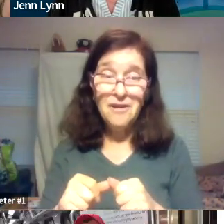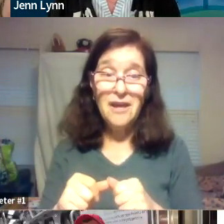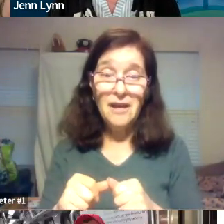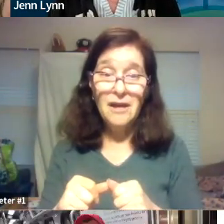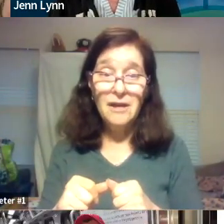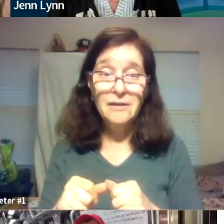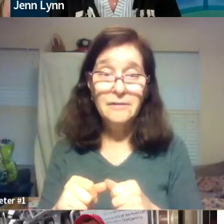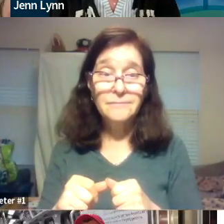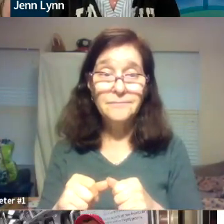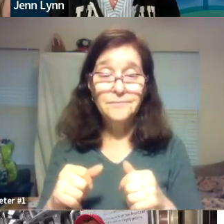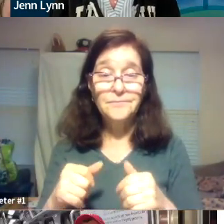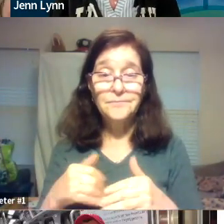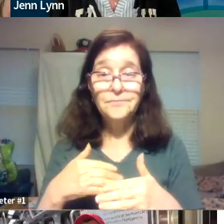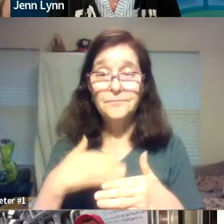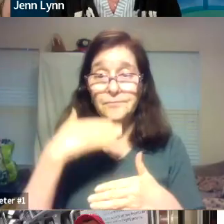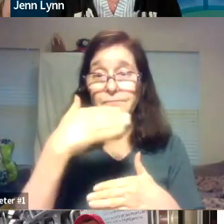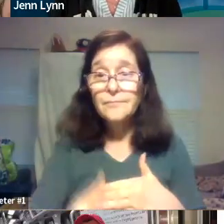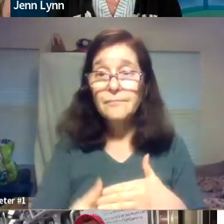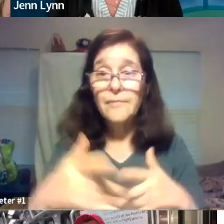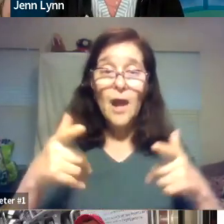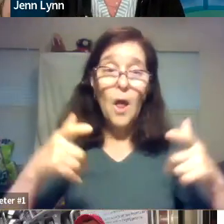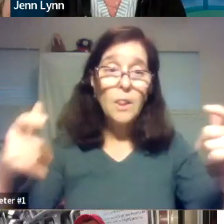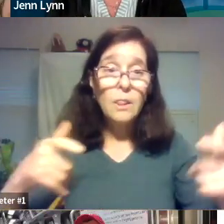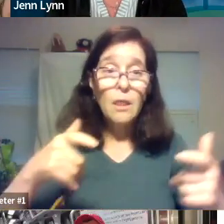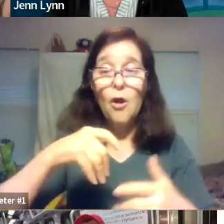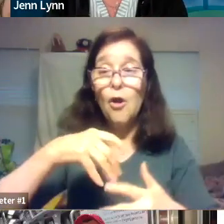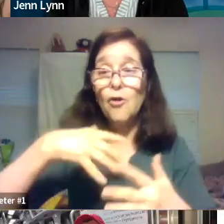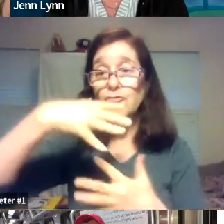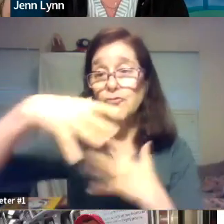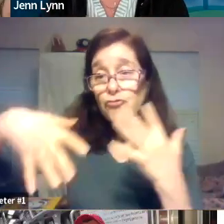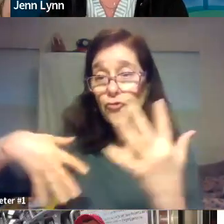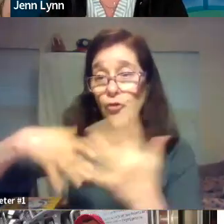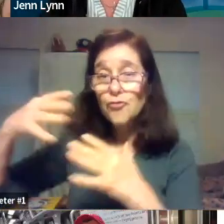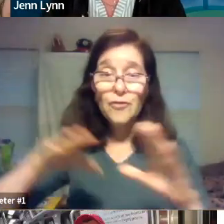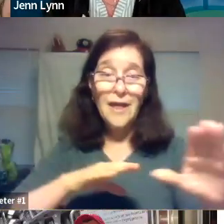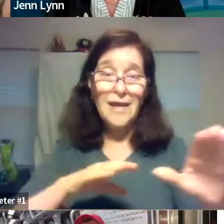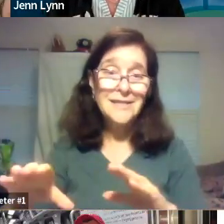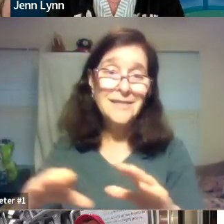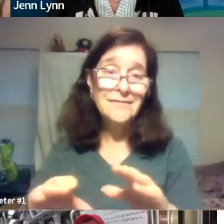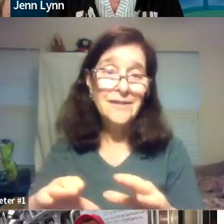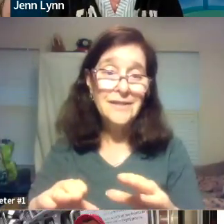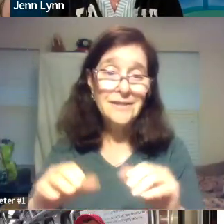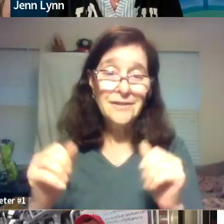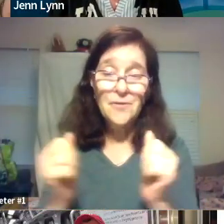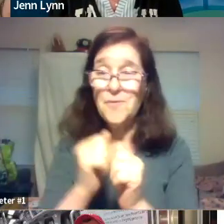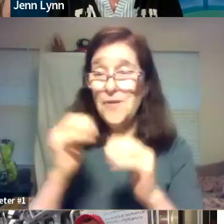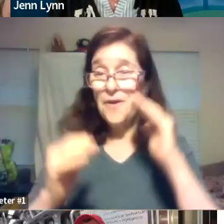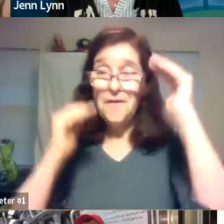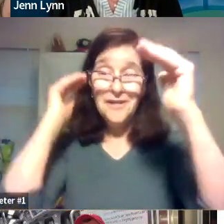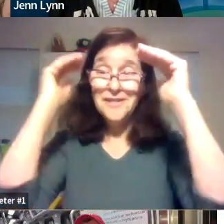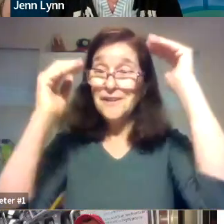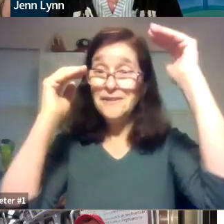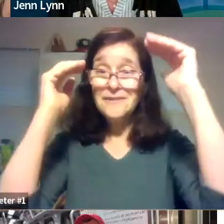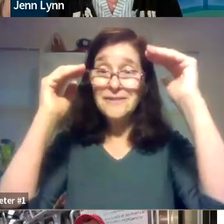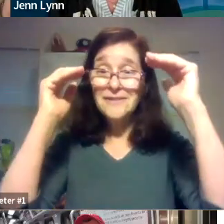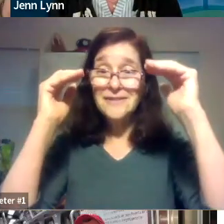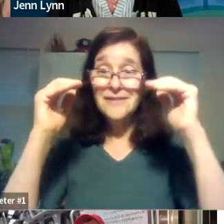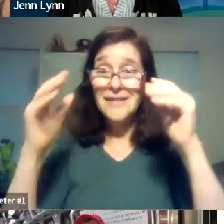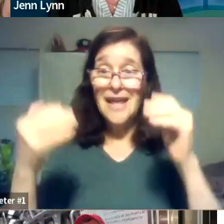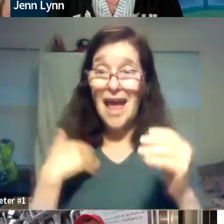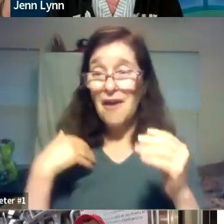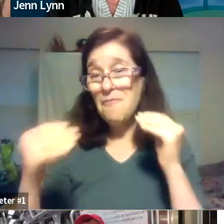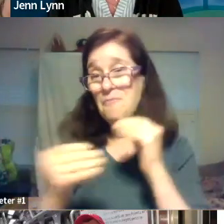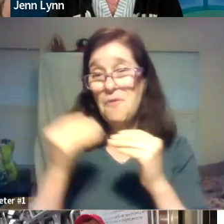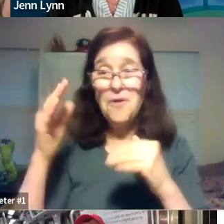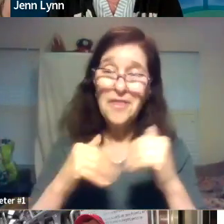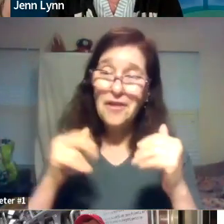page. Our large social activities are pretty noteworthy with our adults. We can get more than 200